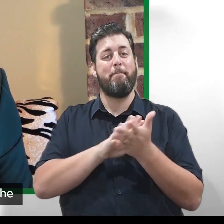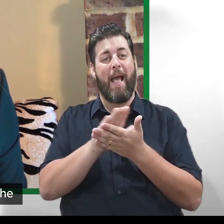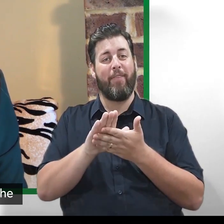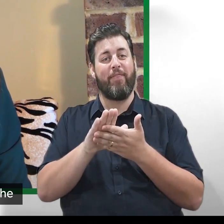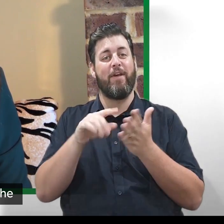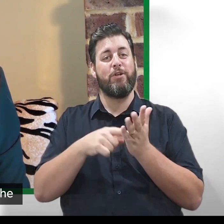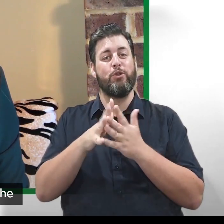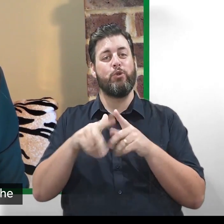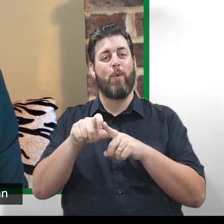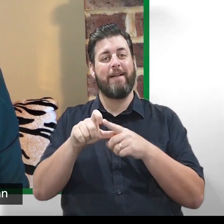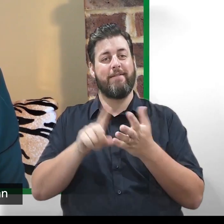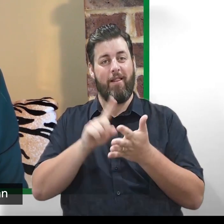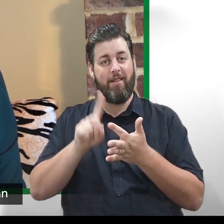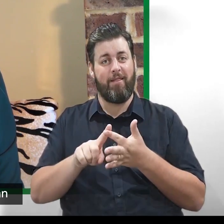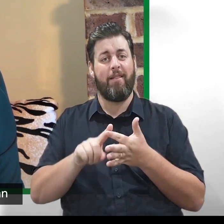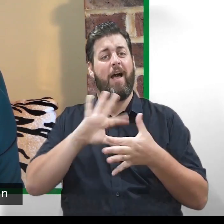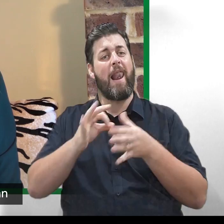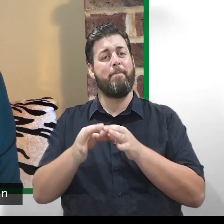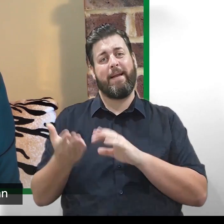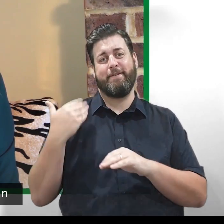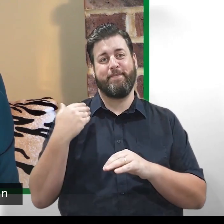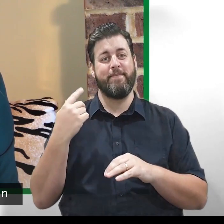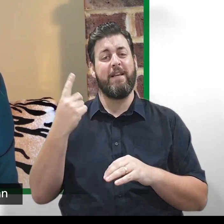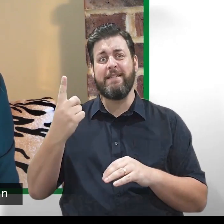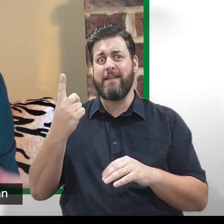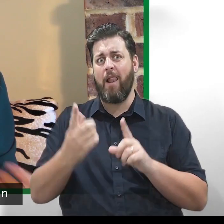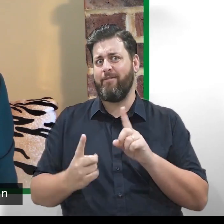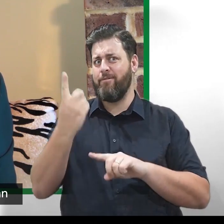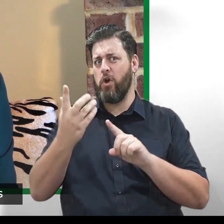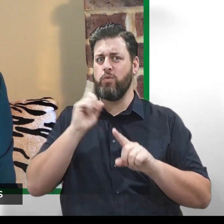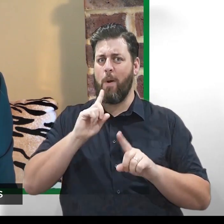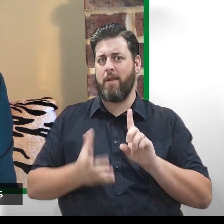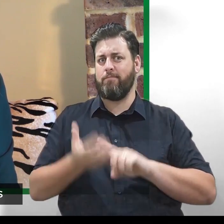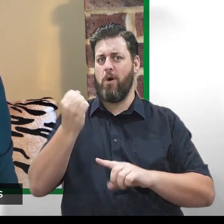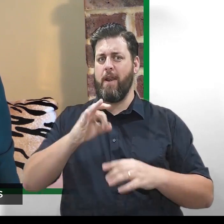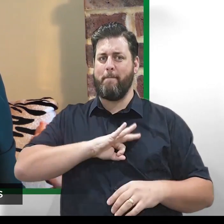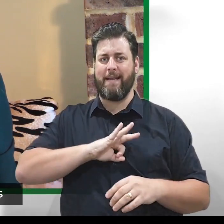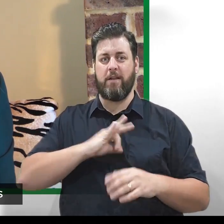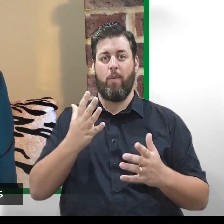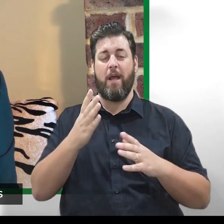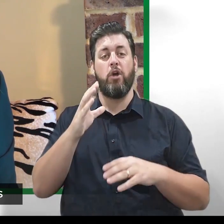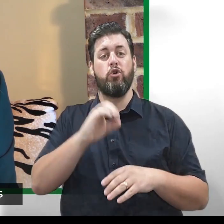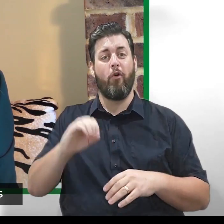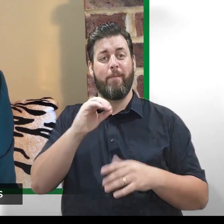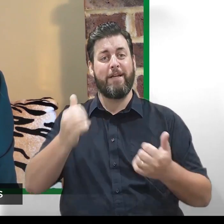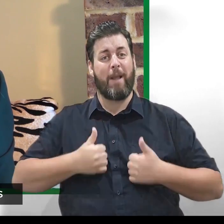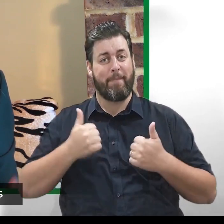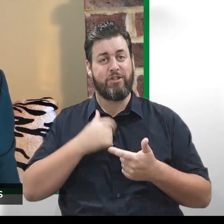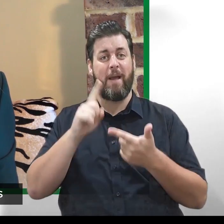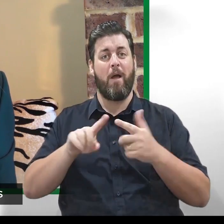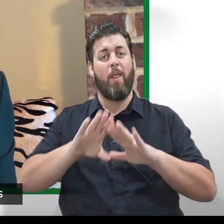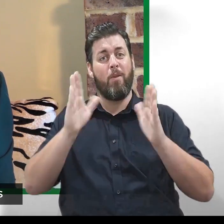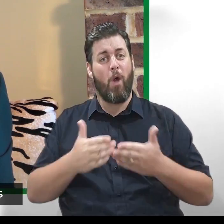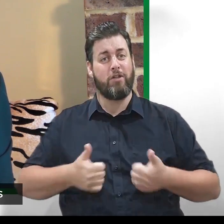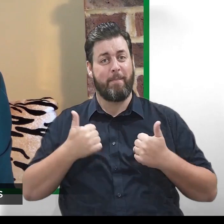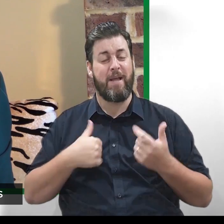Tweddle. Beth was the first female gymnast to win medals at the European Championships, the World Championships